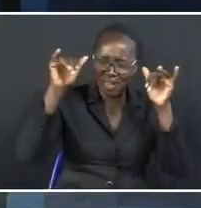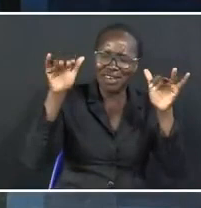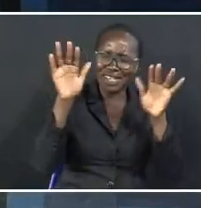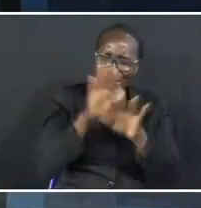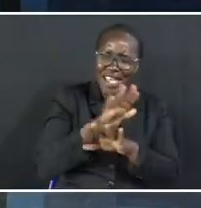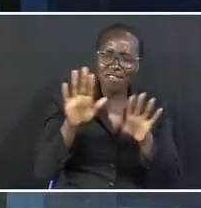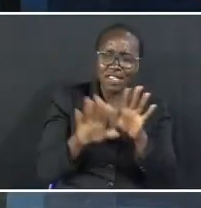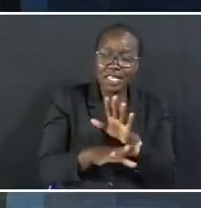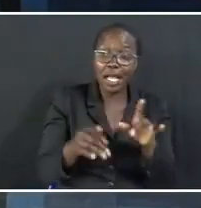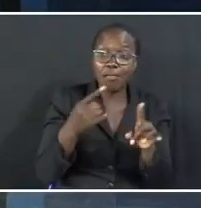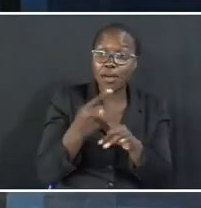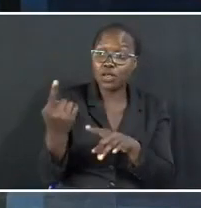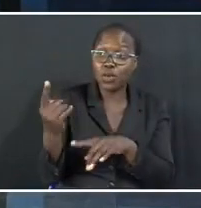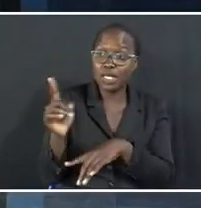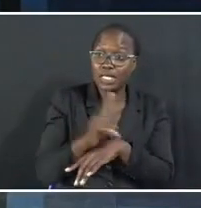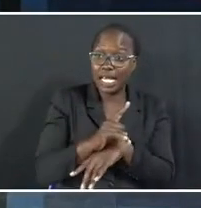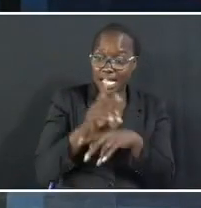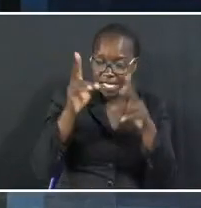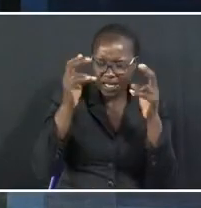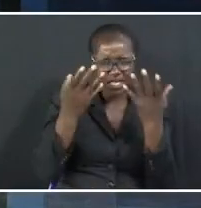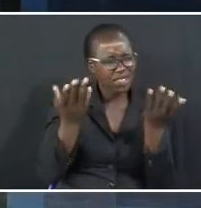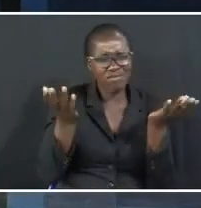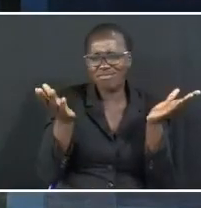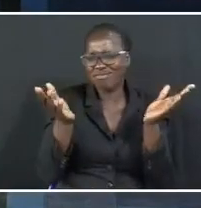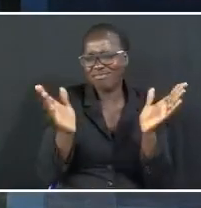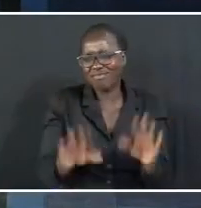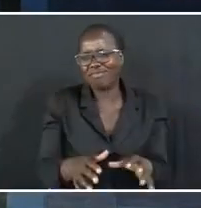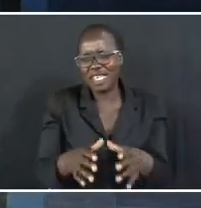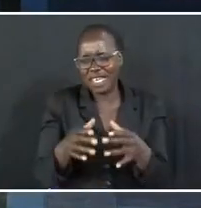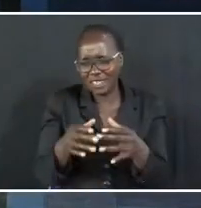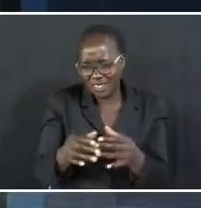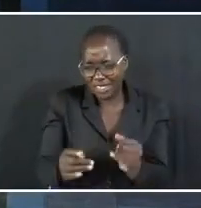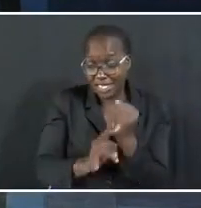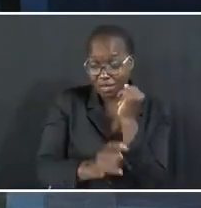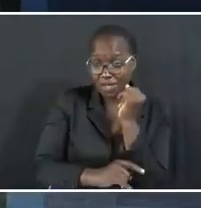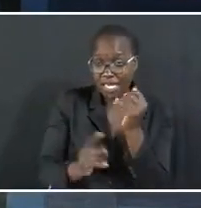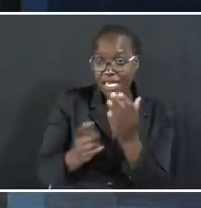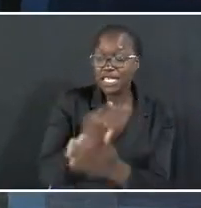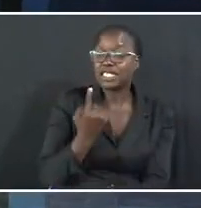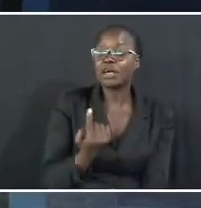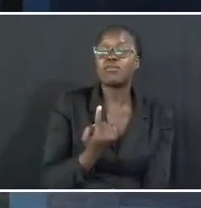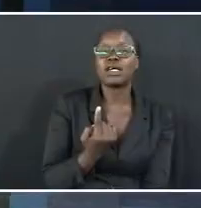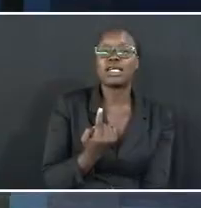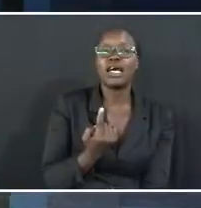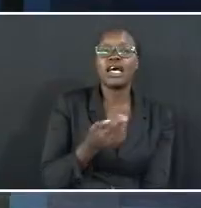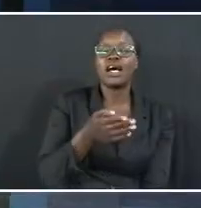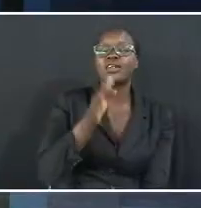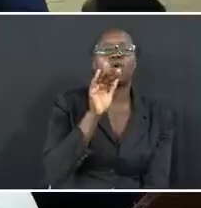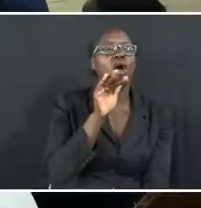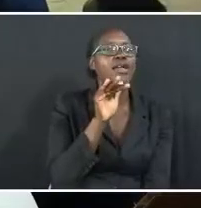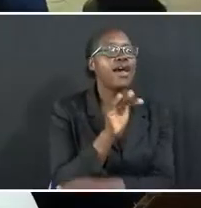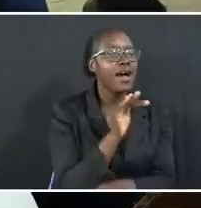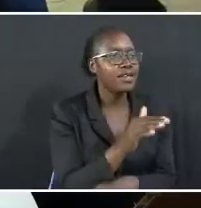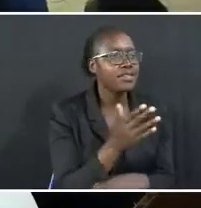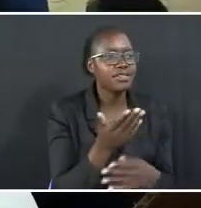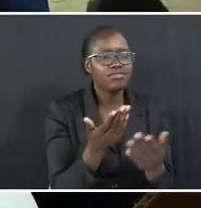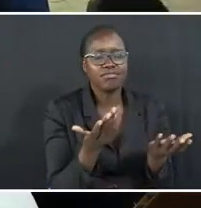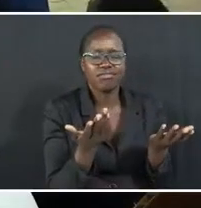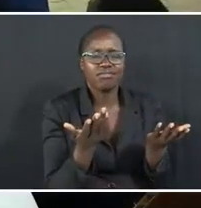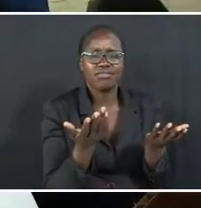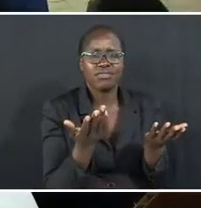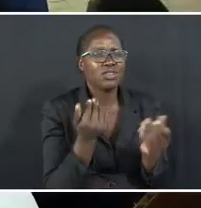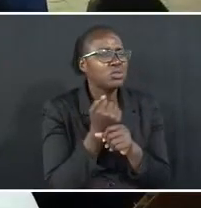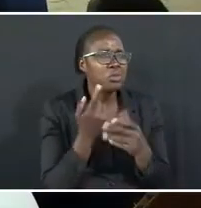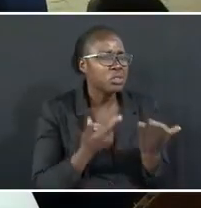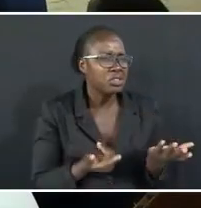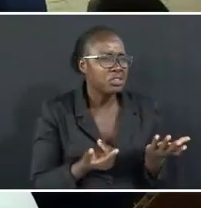everything. But one day, the devil was like, you know what, let me go tempt someone. And God asks him, what